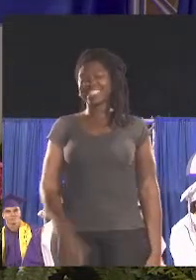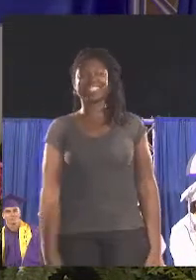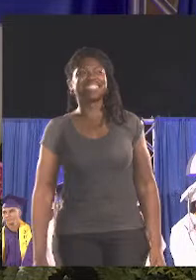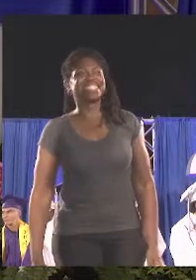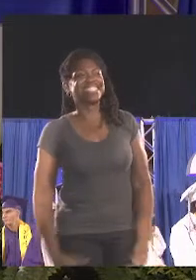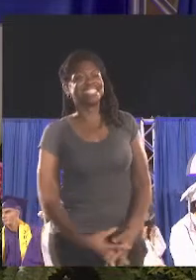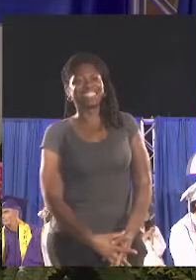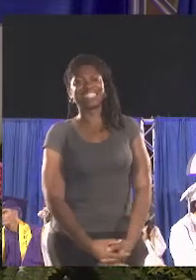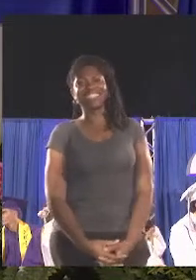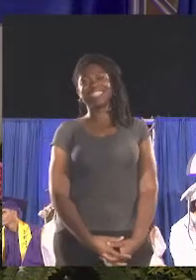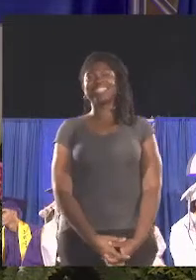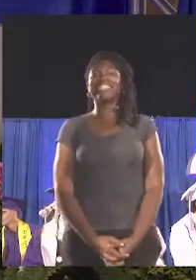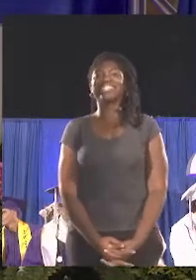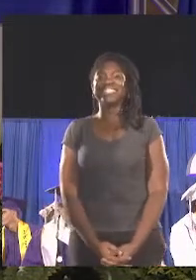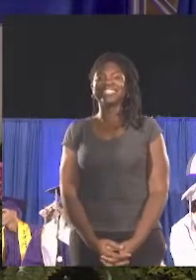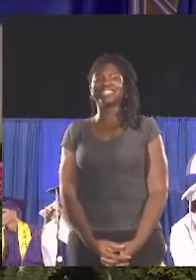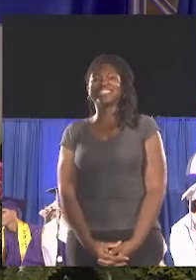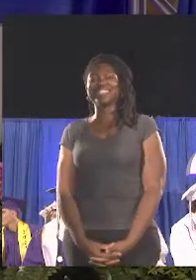Good job,